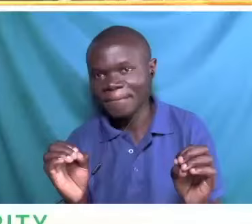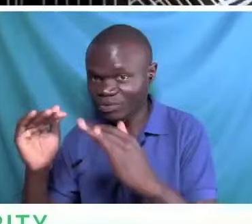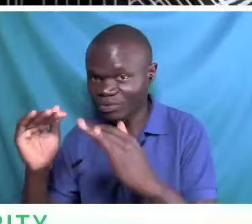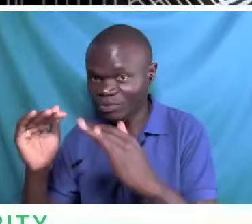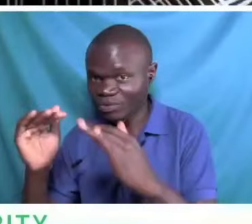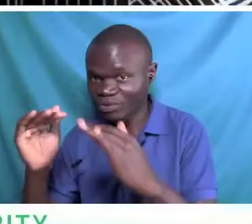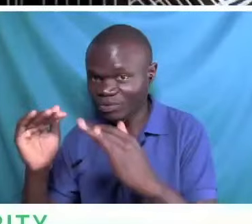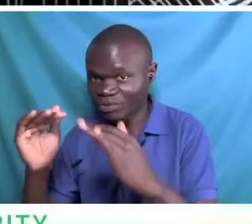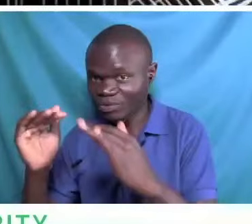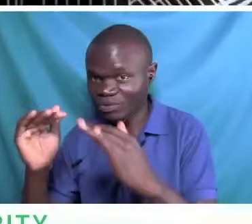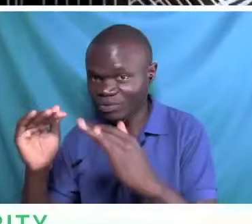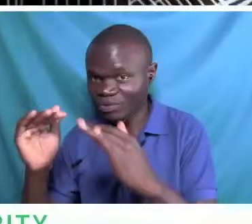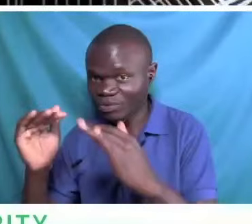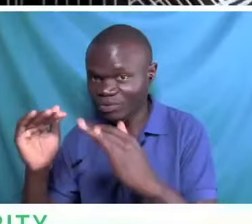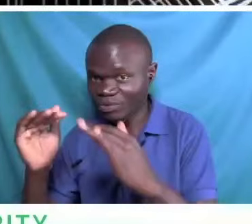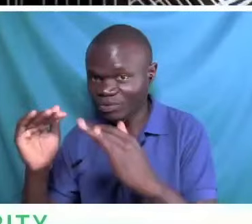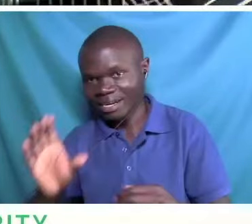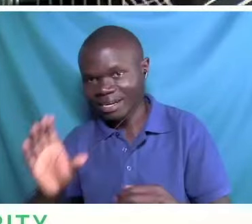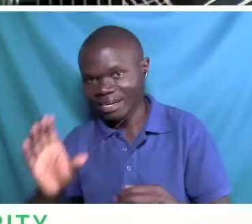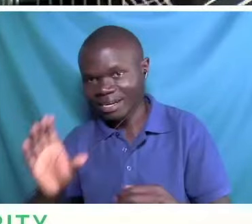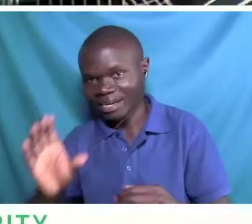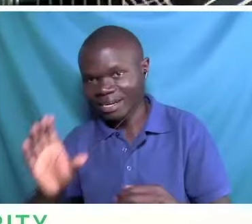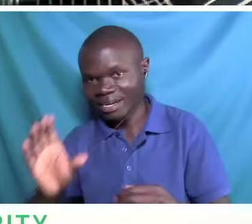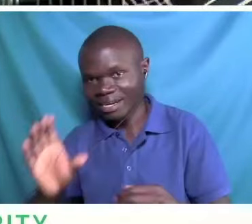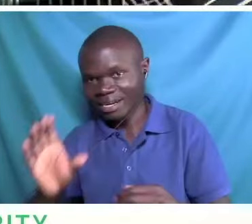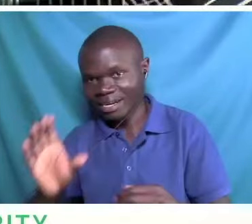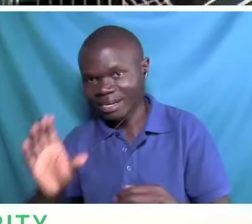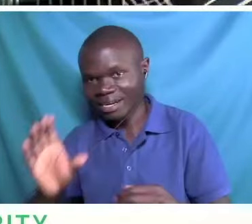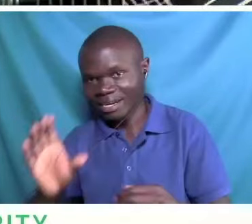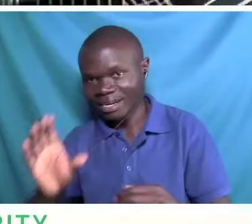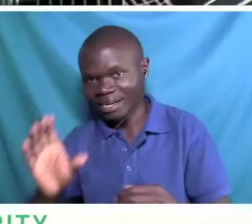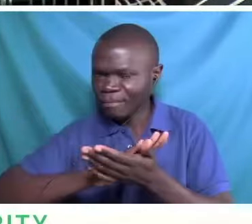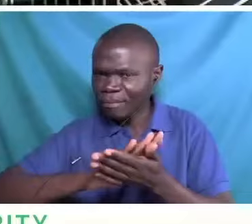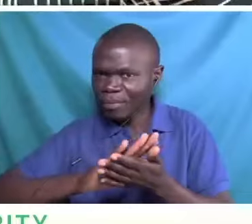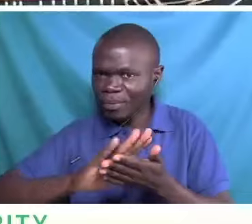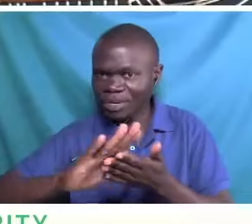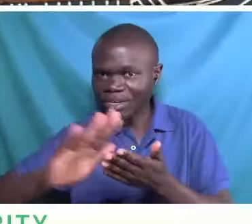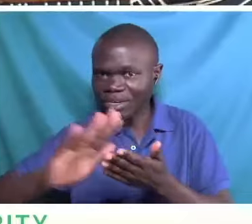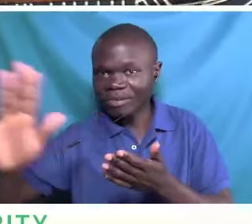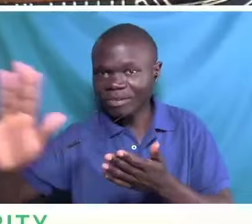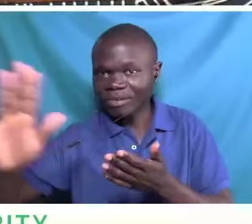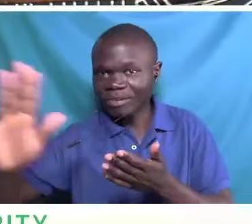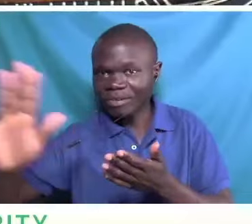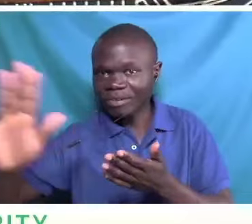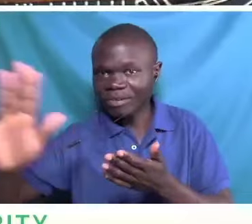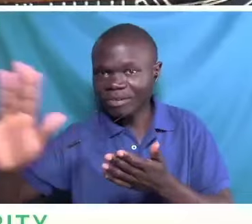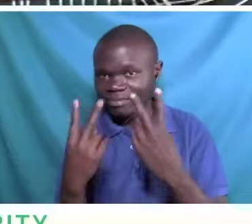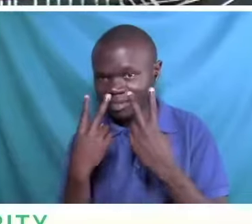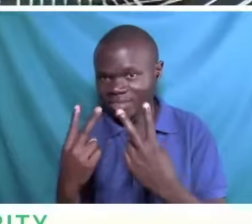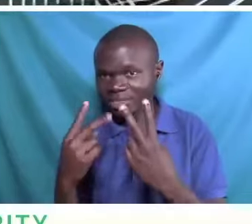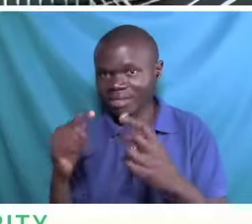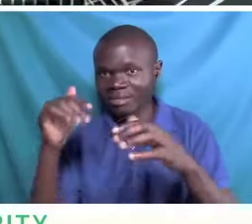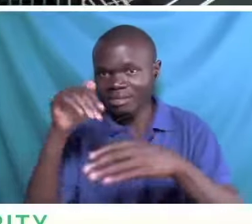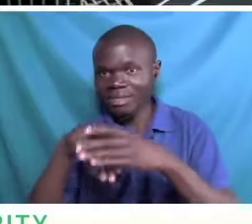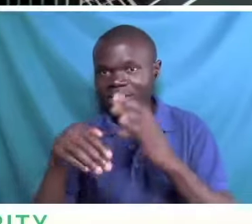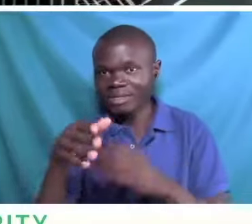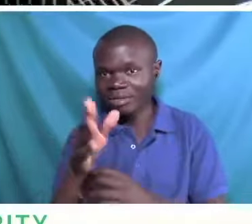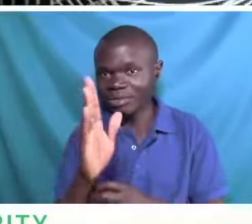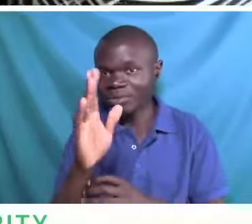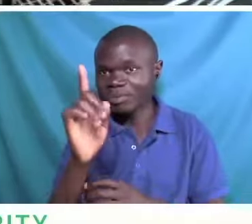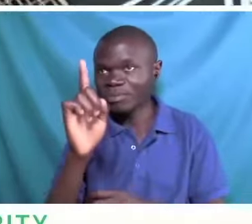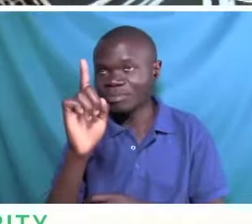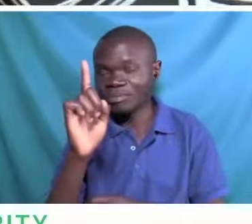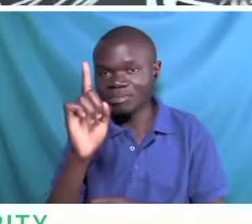Christ increases, so that the purity of Christ can be seen in you. And when Christ is, the purity of Christ is seen in